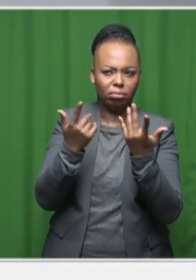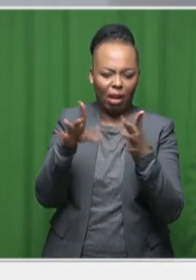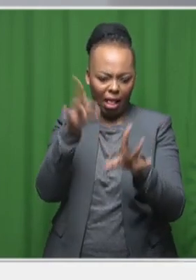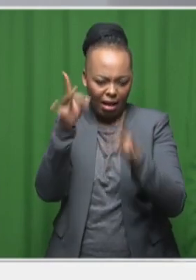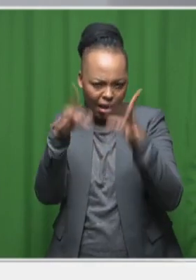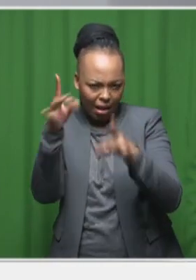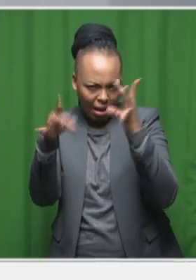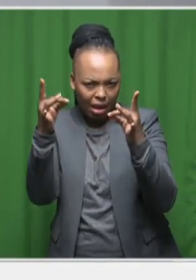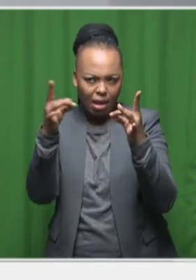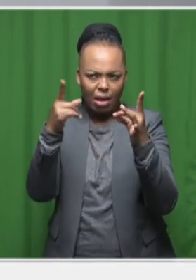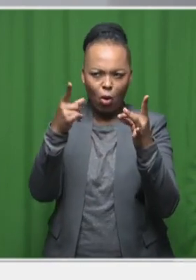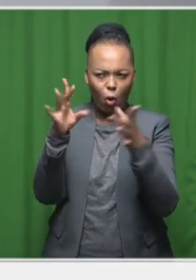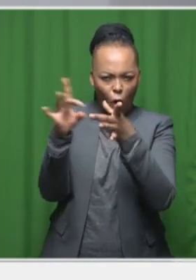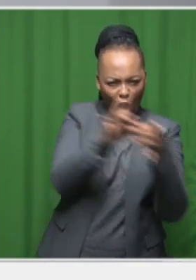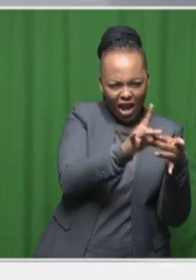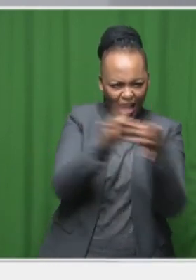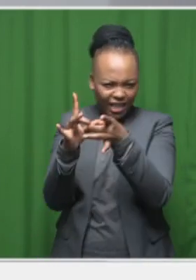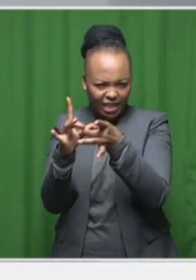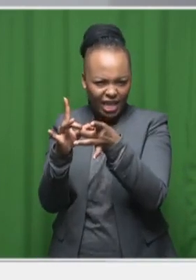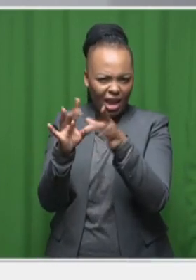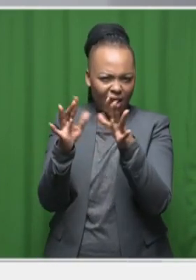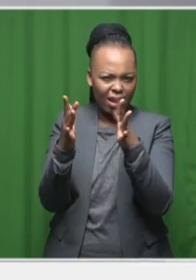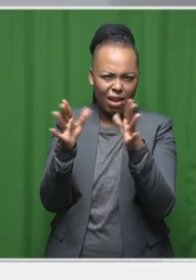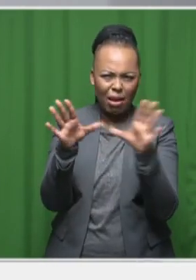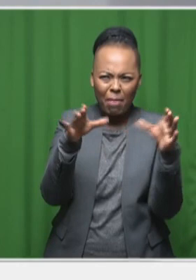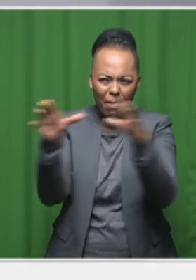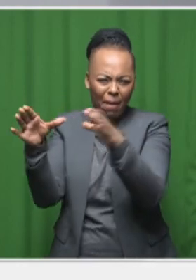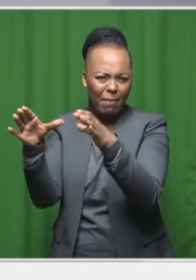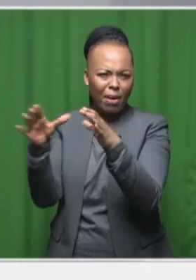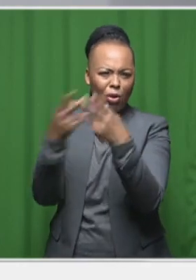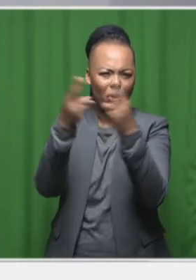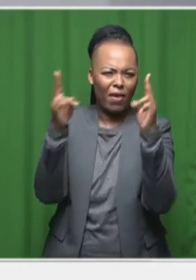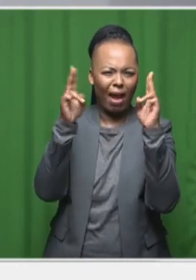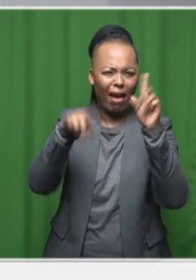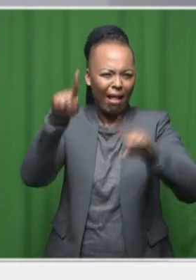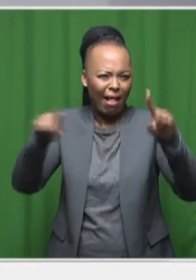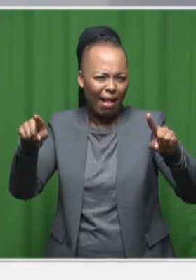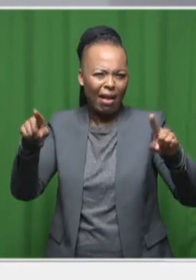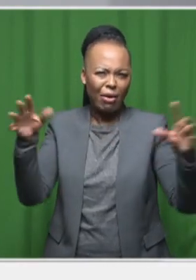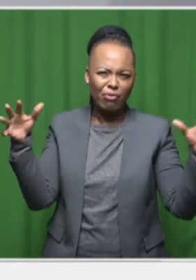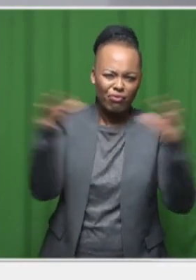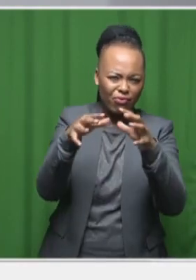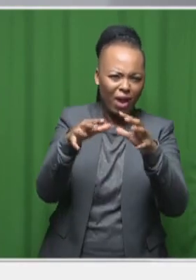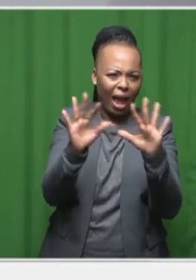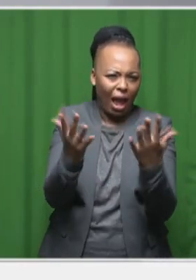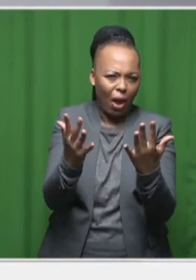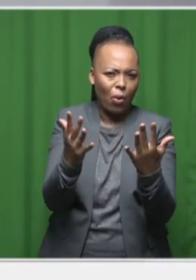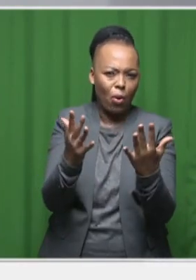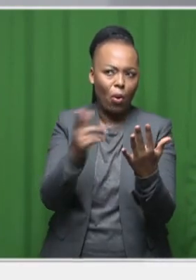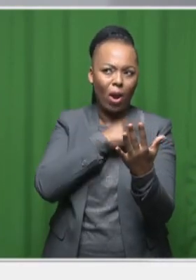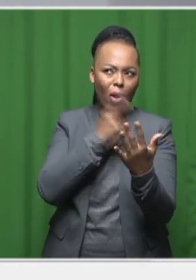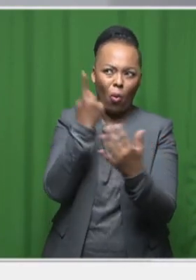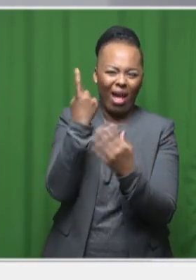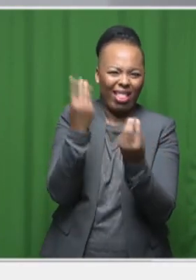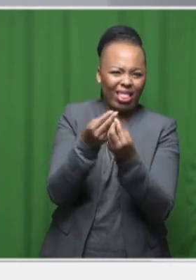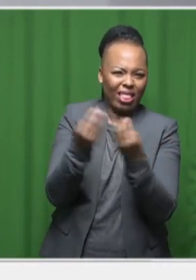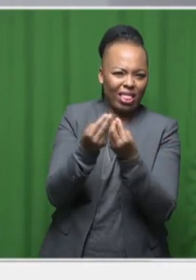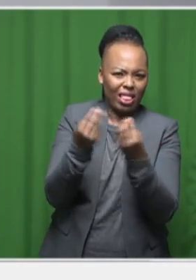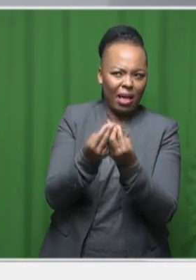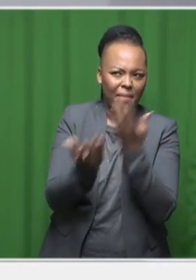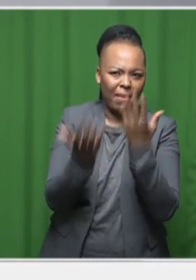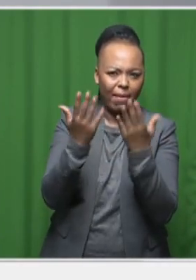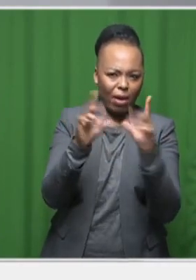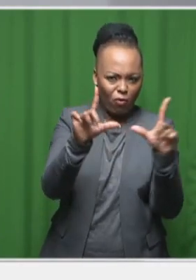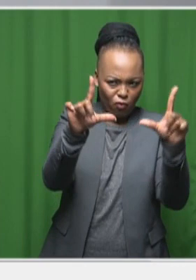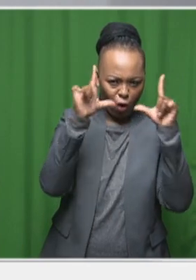the connections, where are the links. And so oftentimes it will be that one theme has got